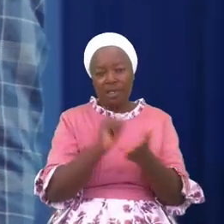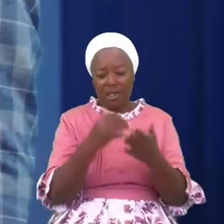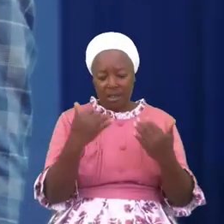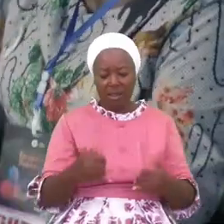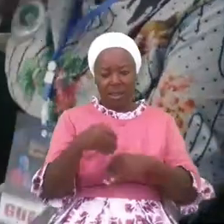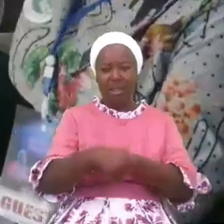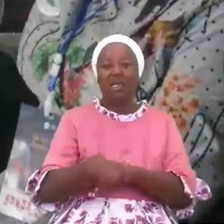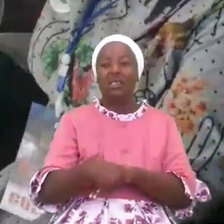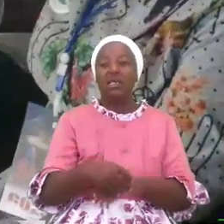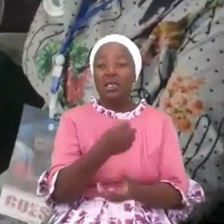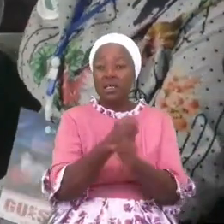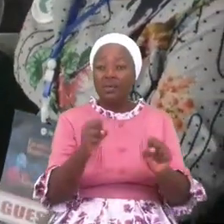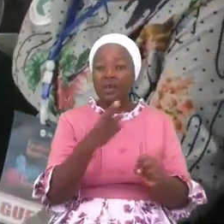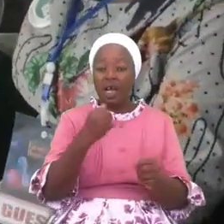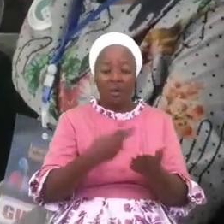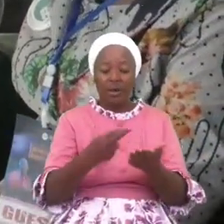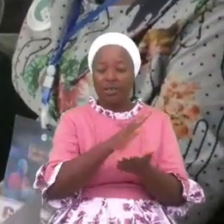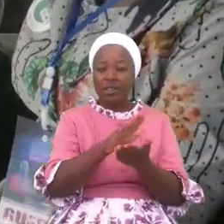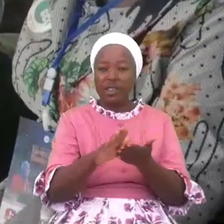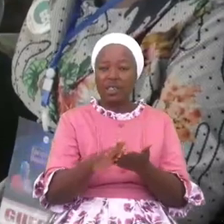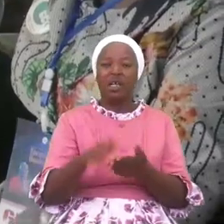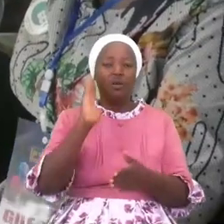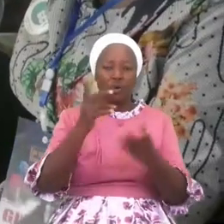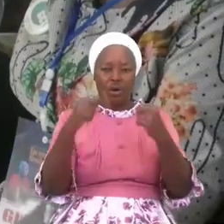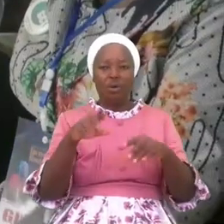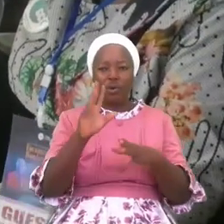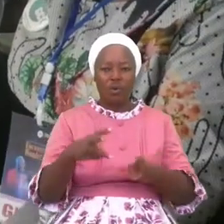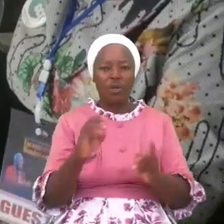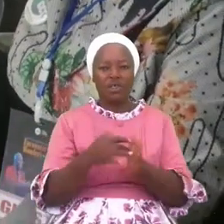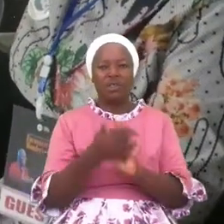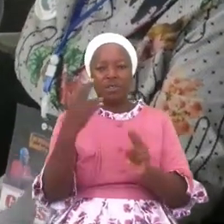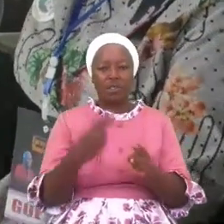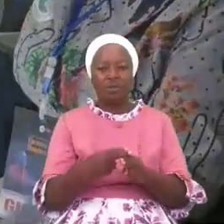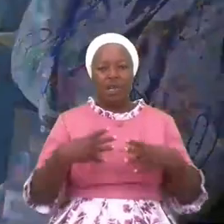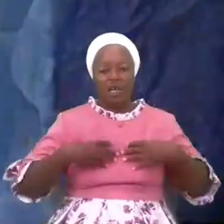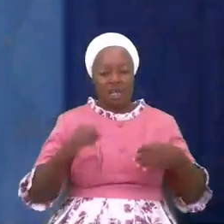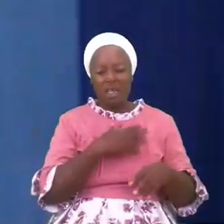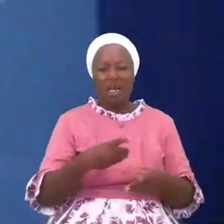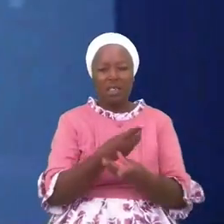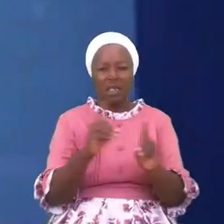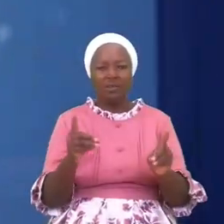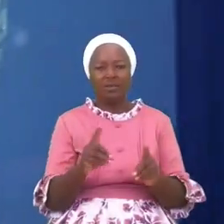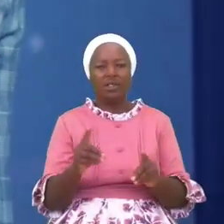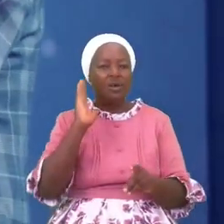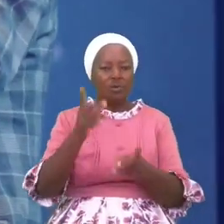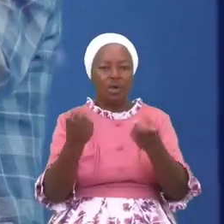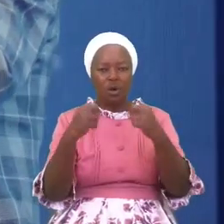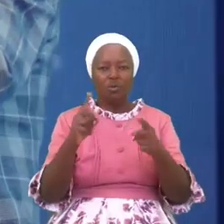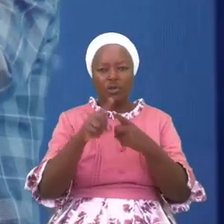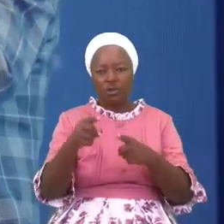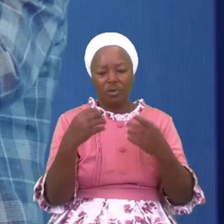come your way. Healing and deliverance will come to you right there. Believing